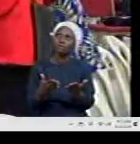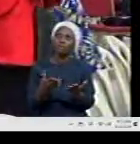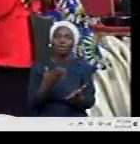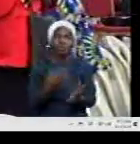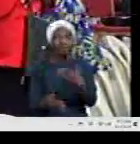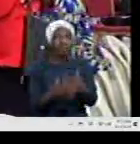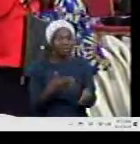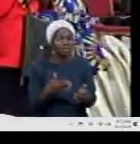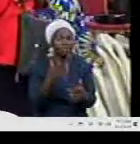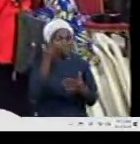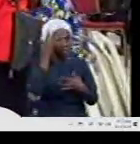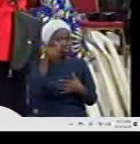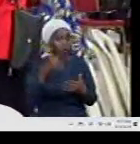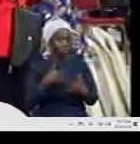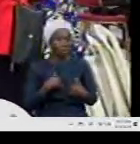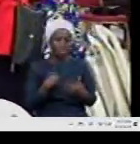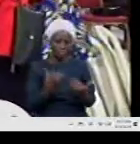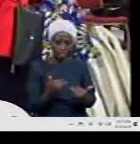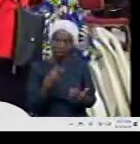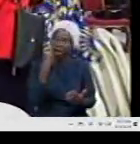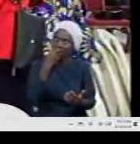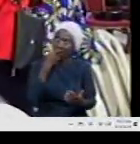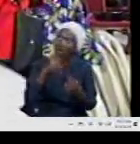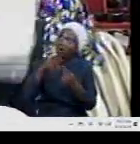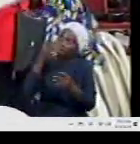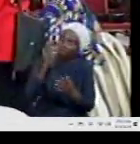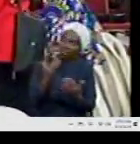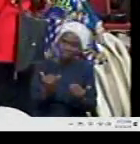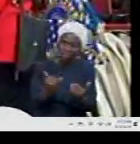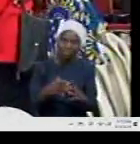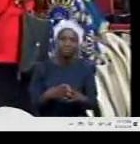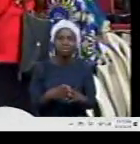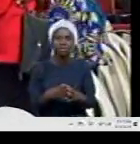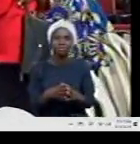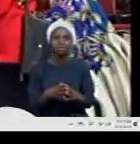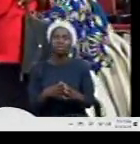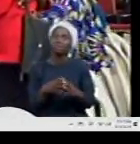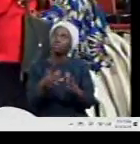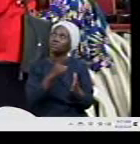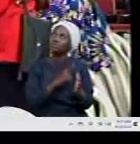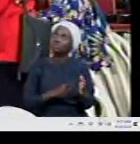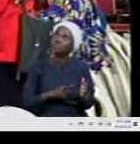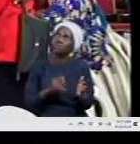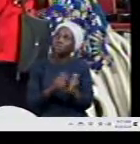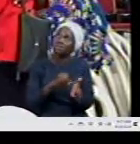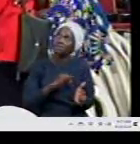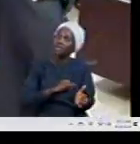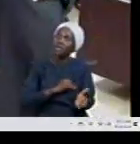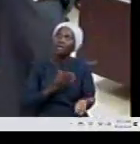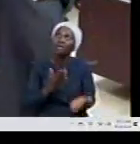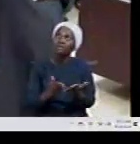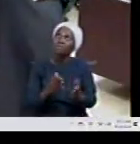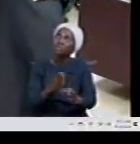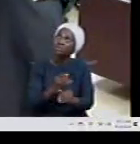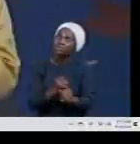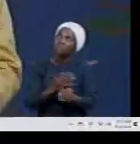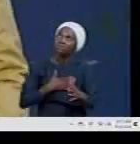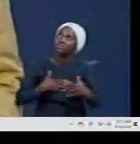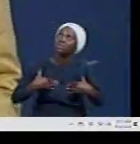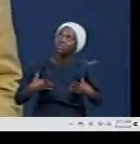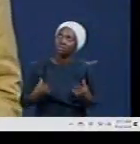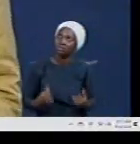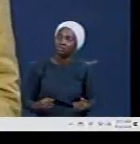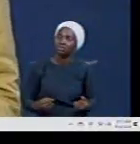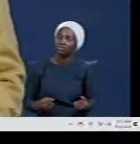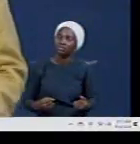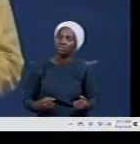miracle you need, tell the Lord that I might receive my healing,